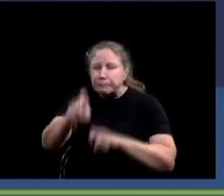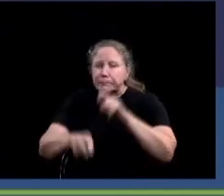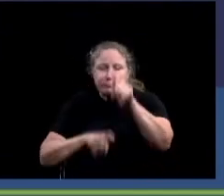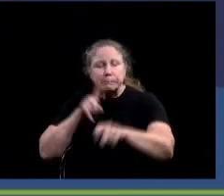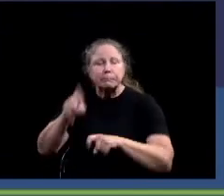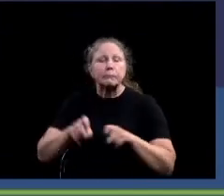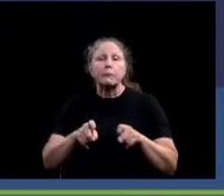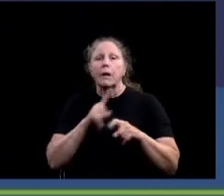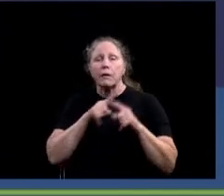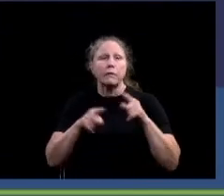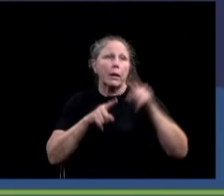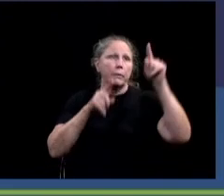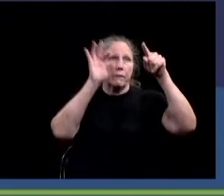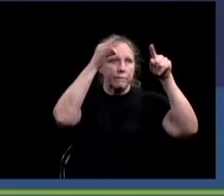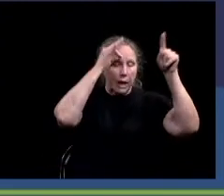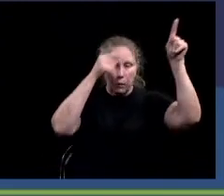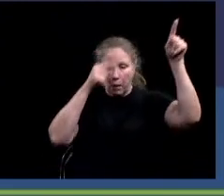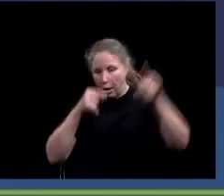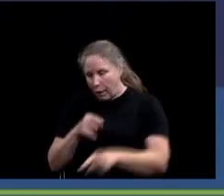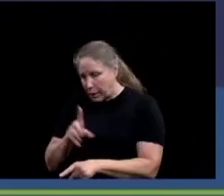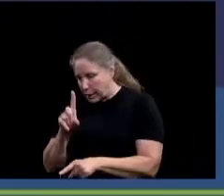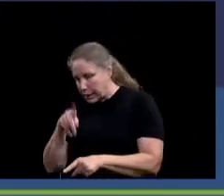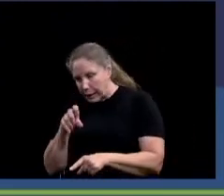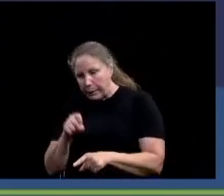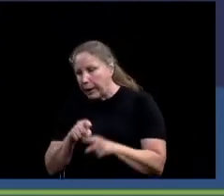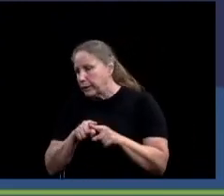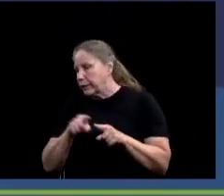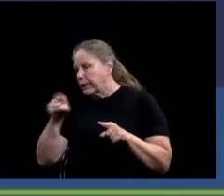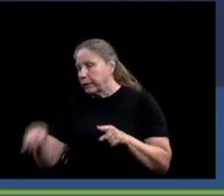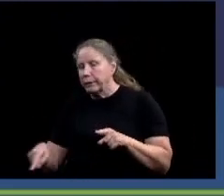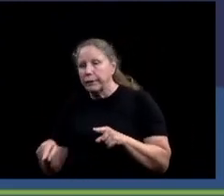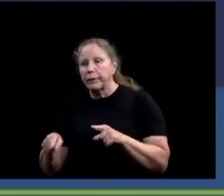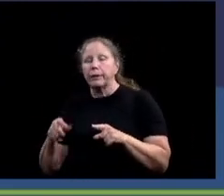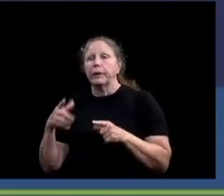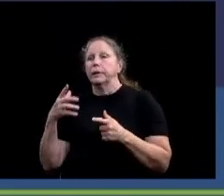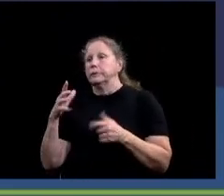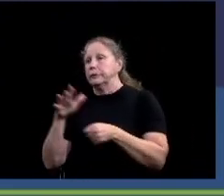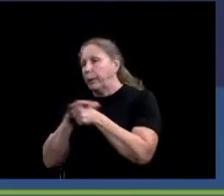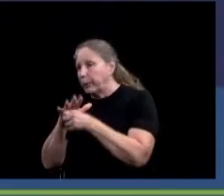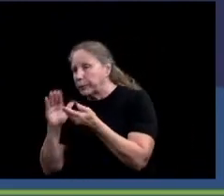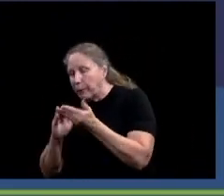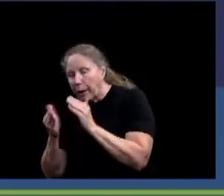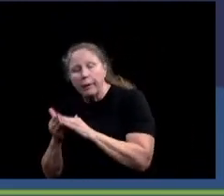to constables to, other PDs. And I was like, okay,